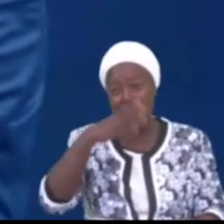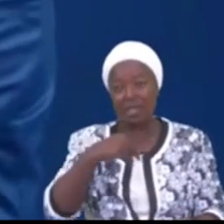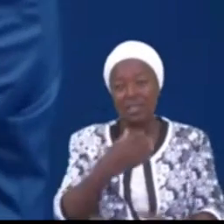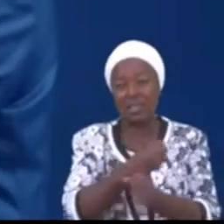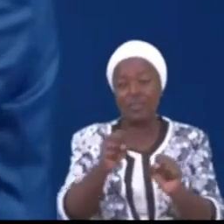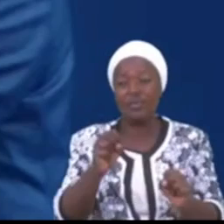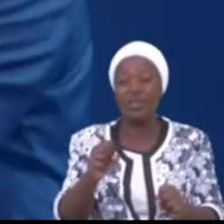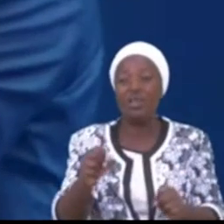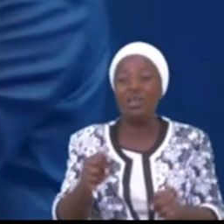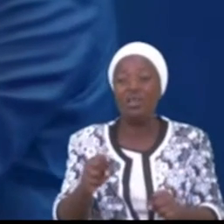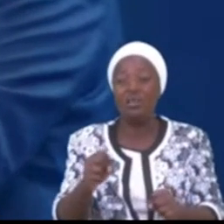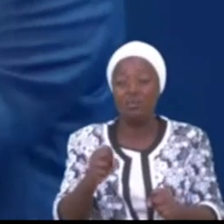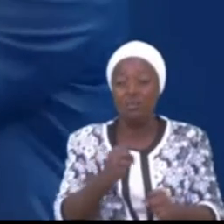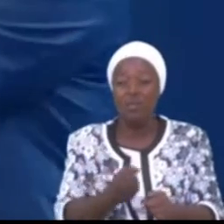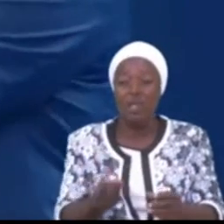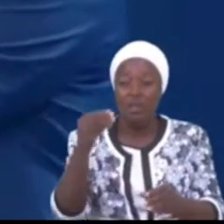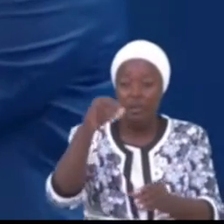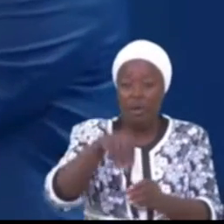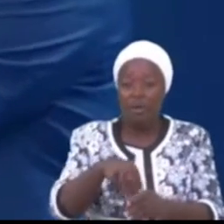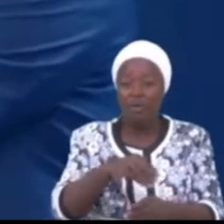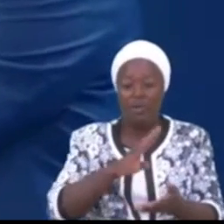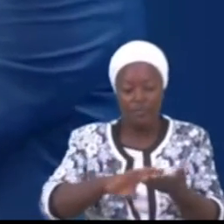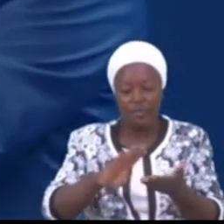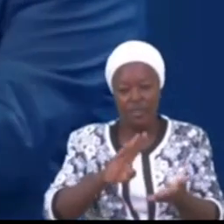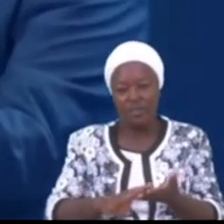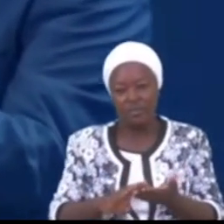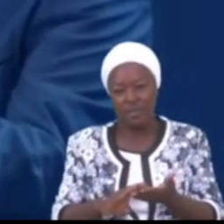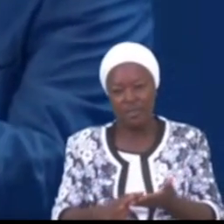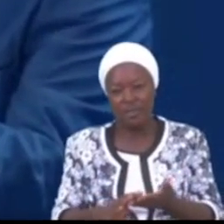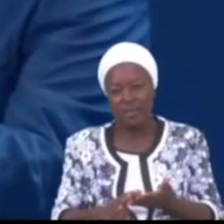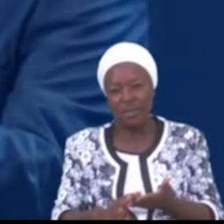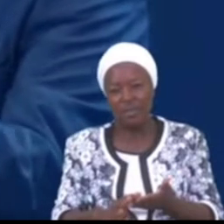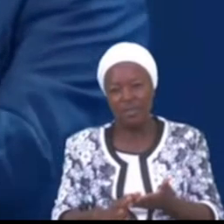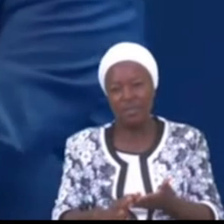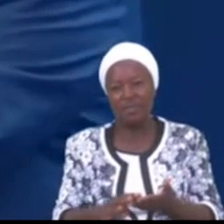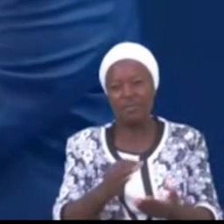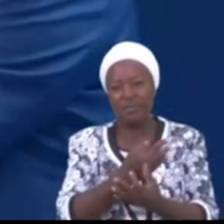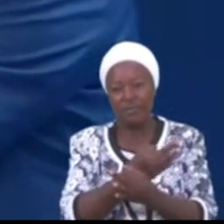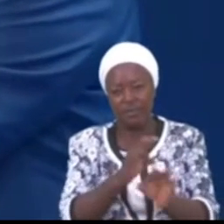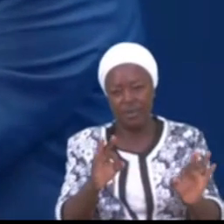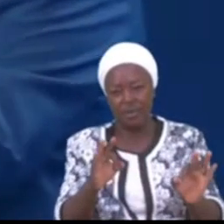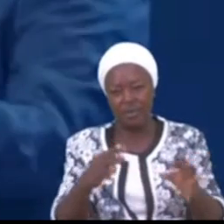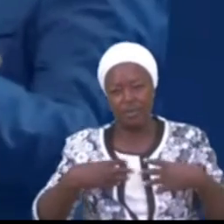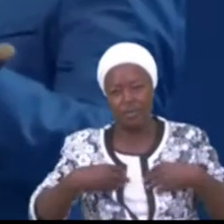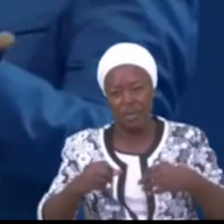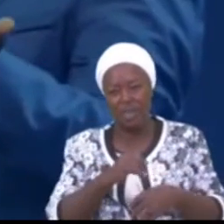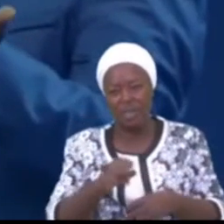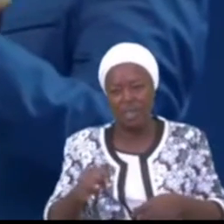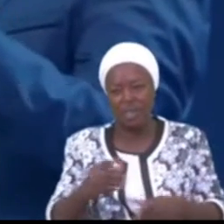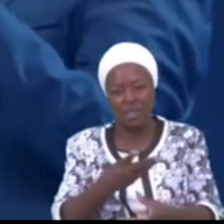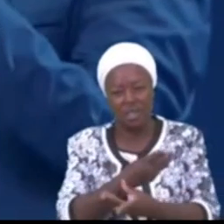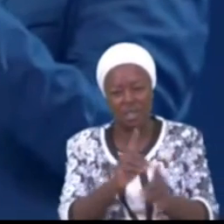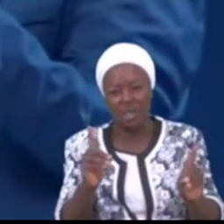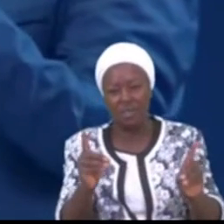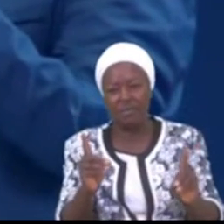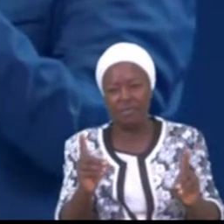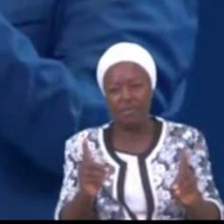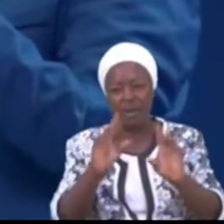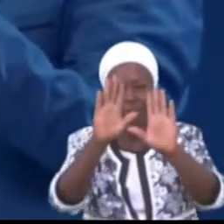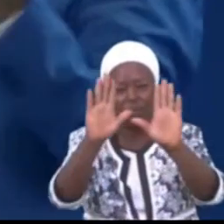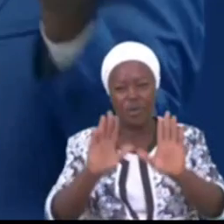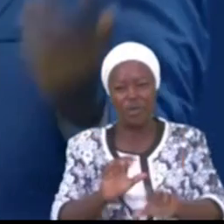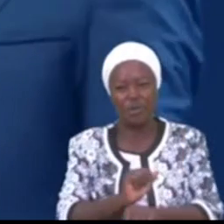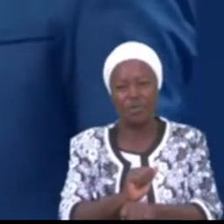Salvation includes forgiveness, freedom, healing, deliverance,